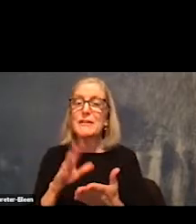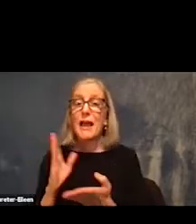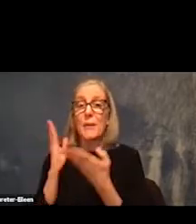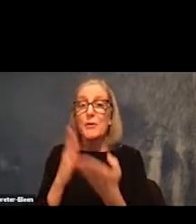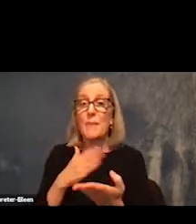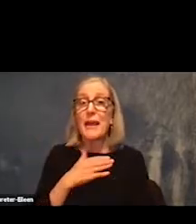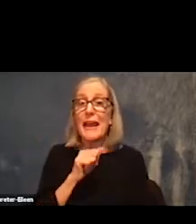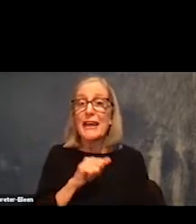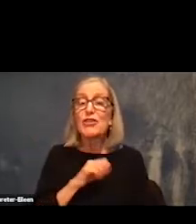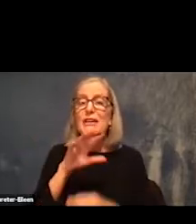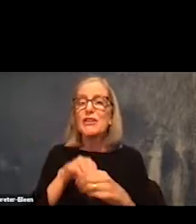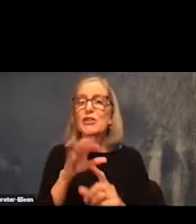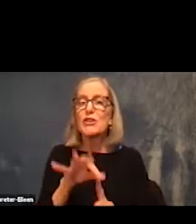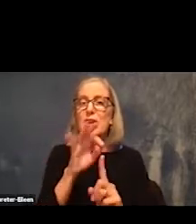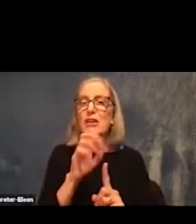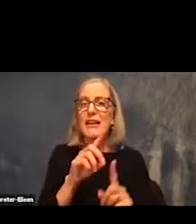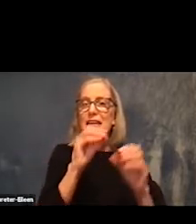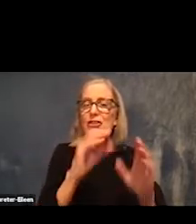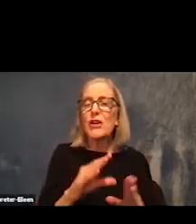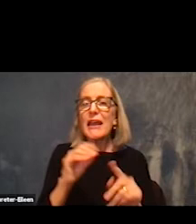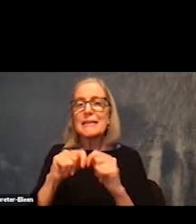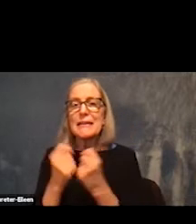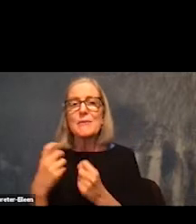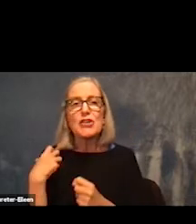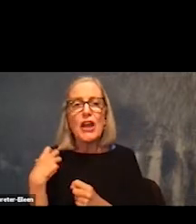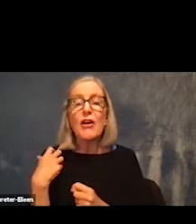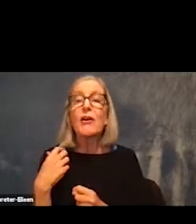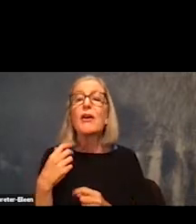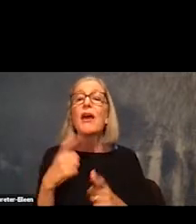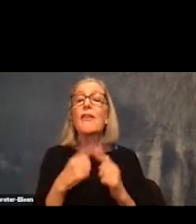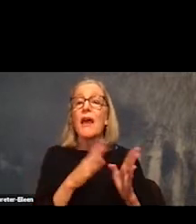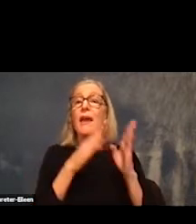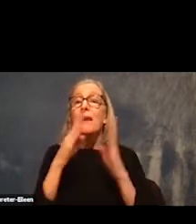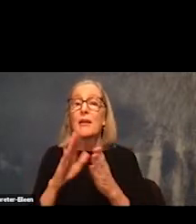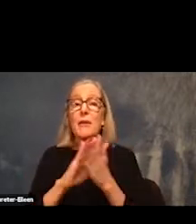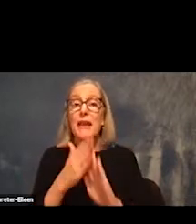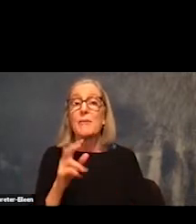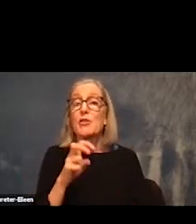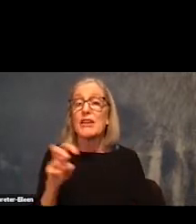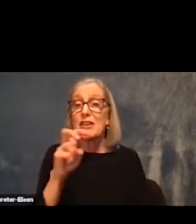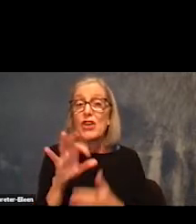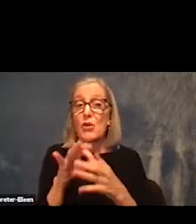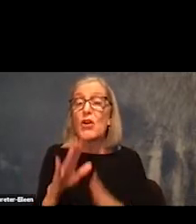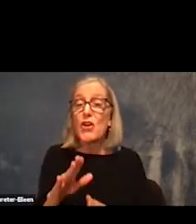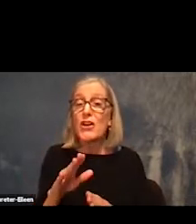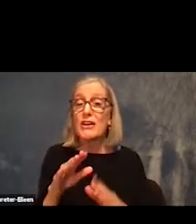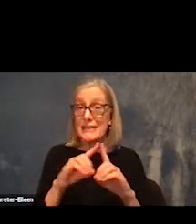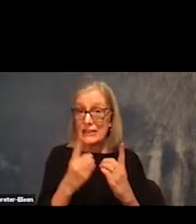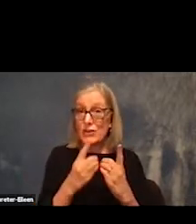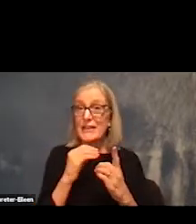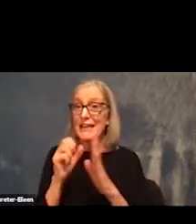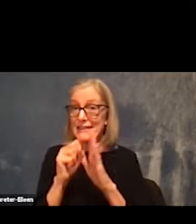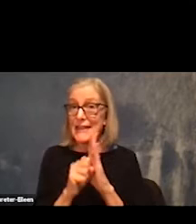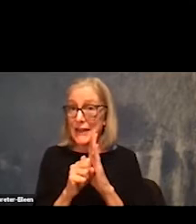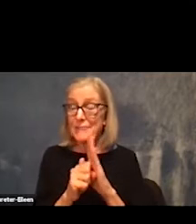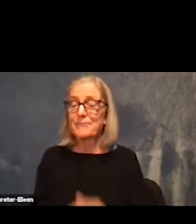and a team chair. But then I became a transition specialist at the district and then at the state level. In the